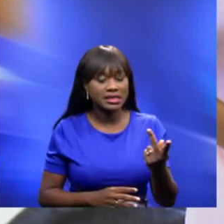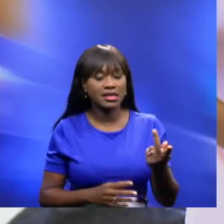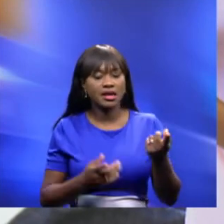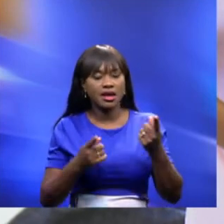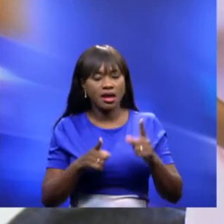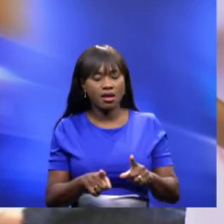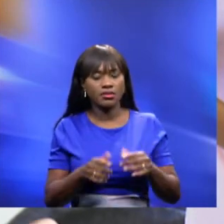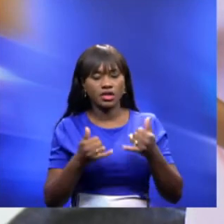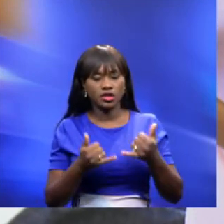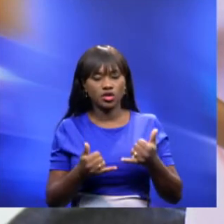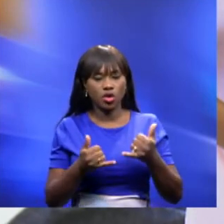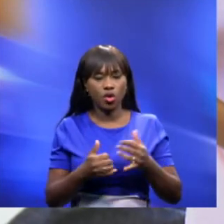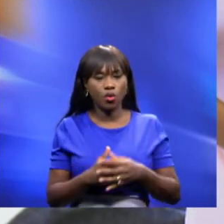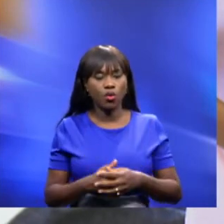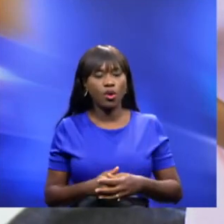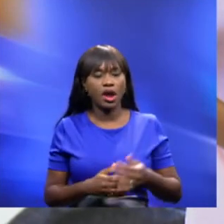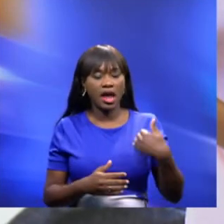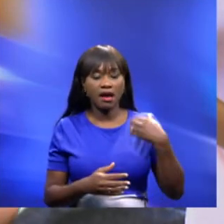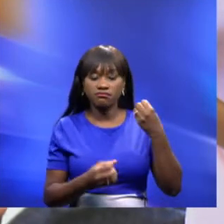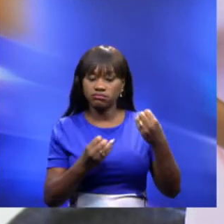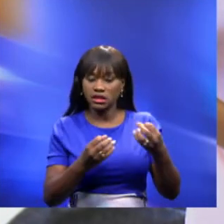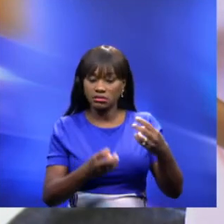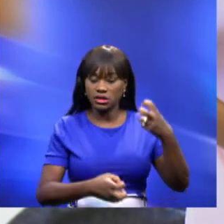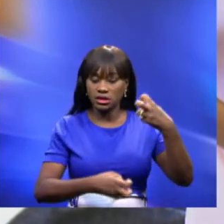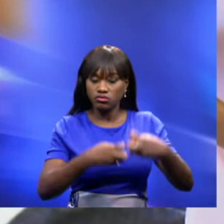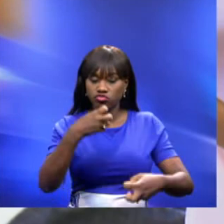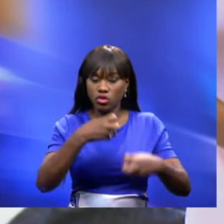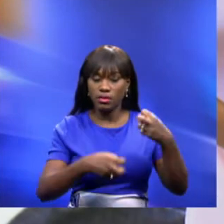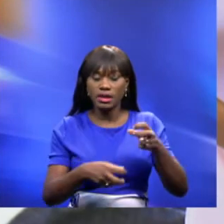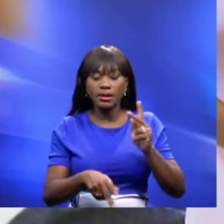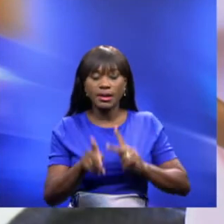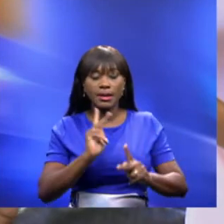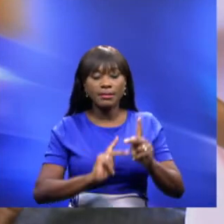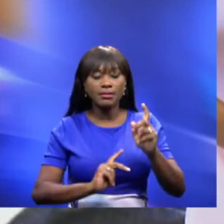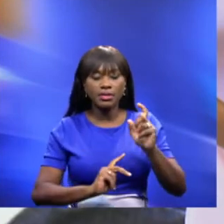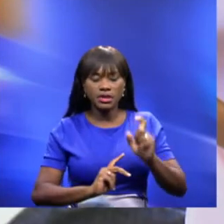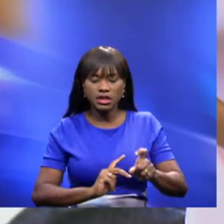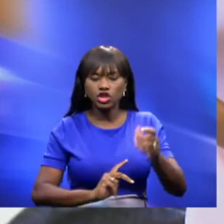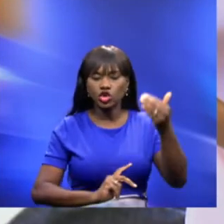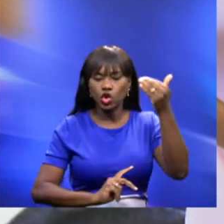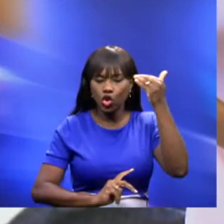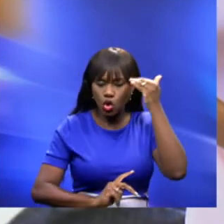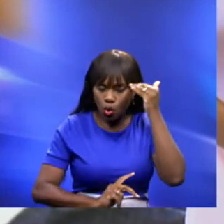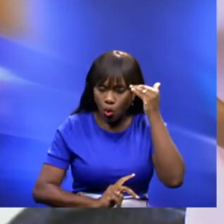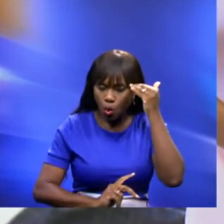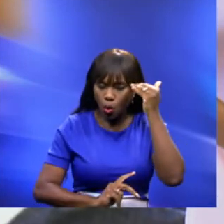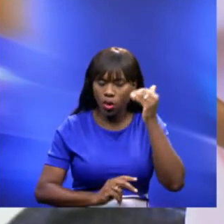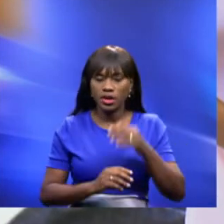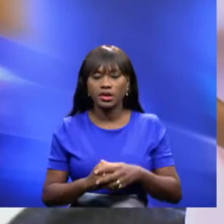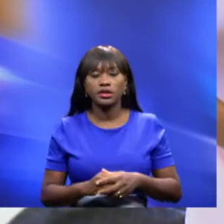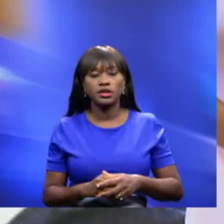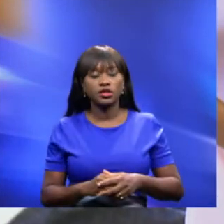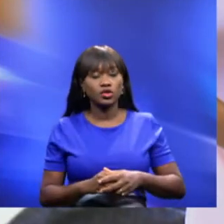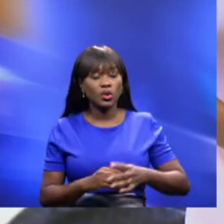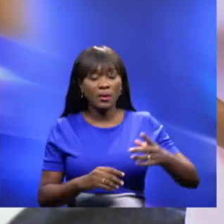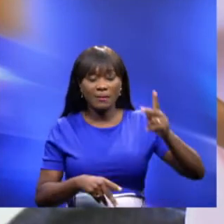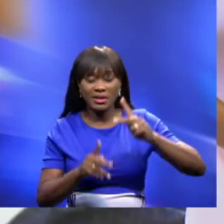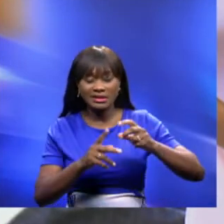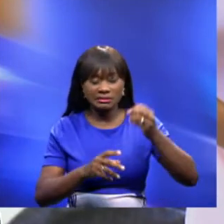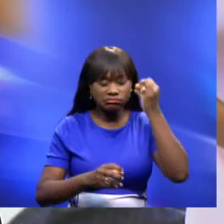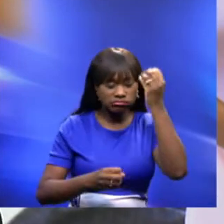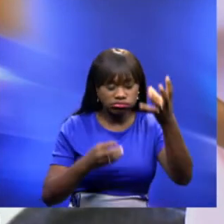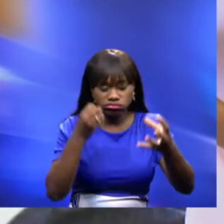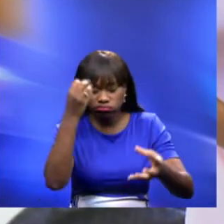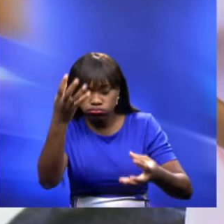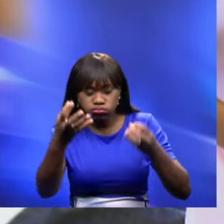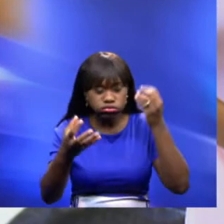environment. They're actually causing a lot of problems, and again, people need awareness is the key. Some of the things you're doing, you need awareness so that people would